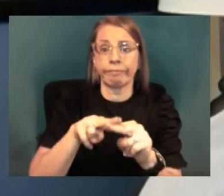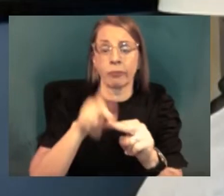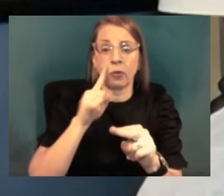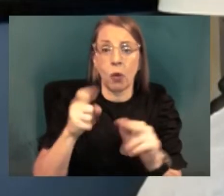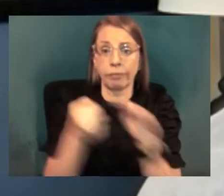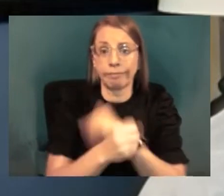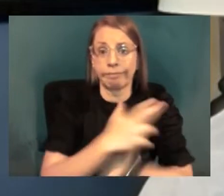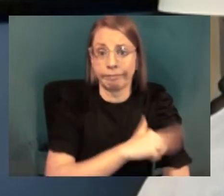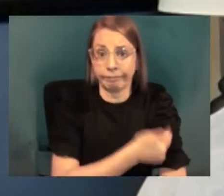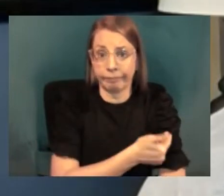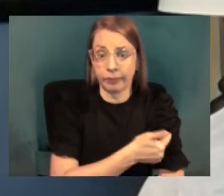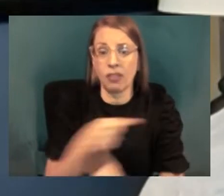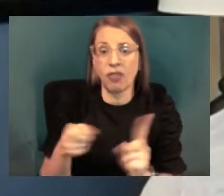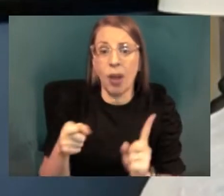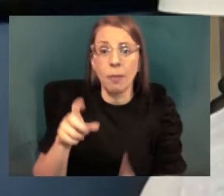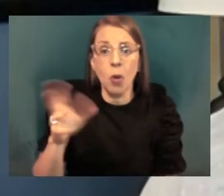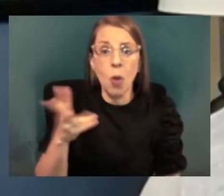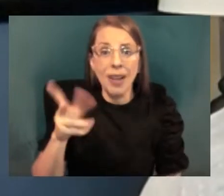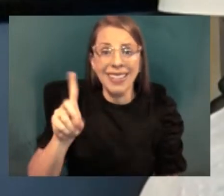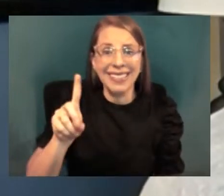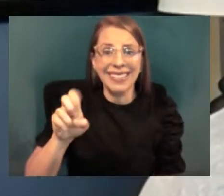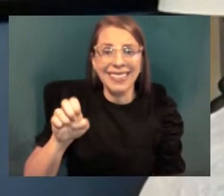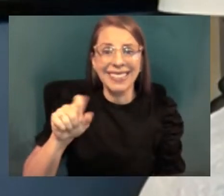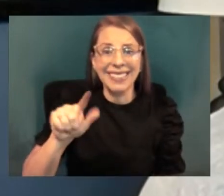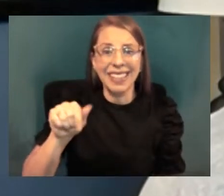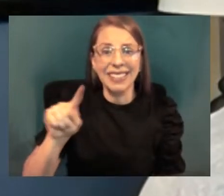hospitalization from the Delta variant. I think it was